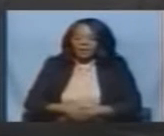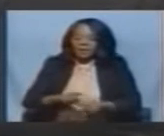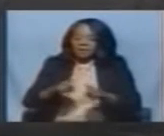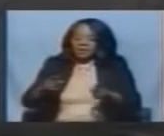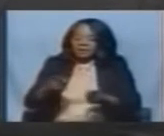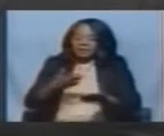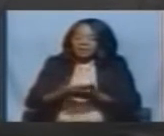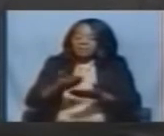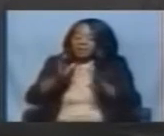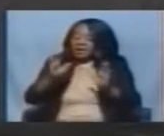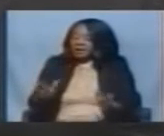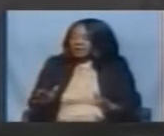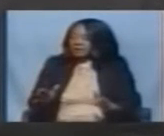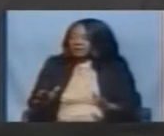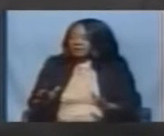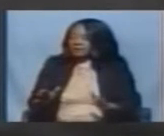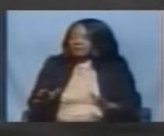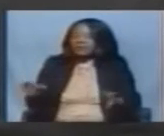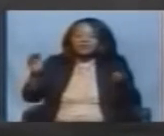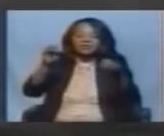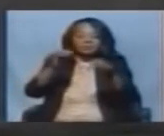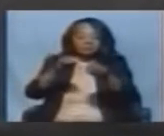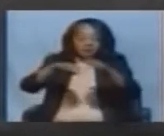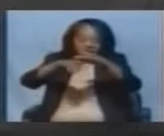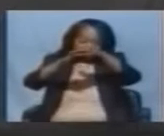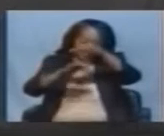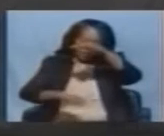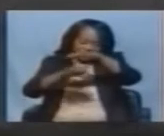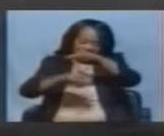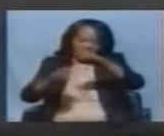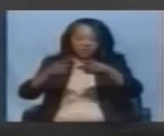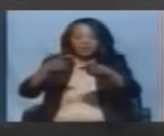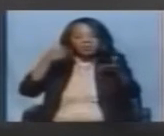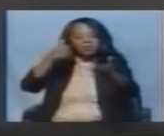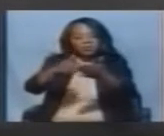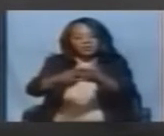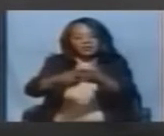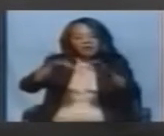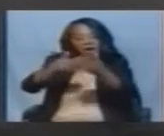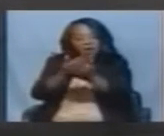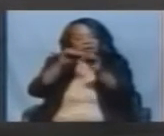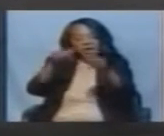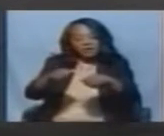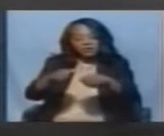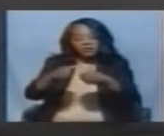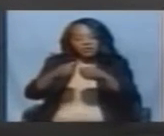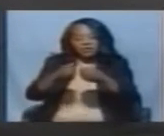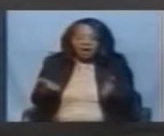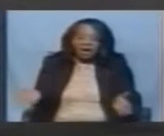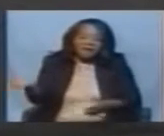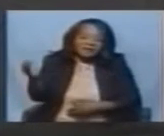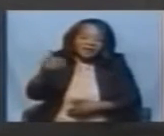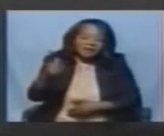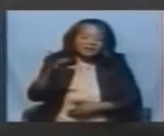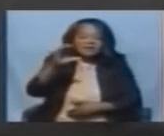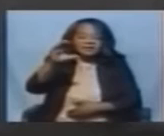no legitimate power. That buyer is the most junior in that organization. How can you influence his CEO? How can you influence the permanent secretary? That's